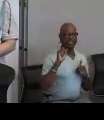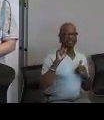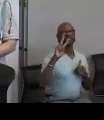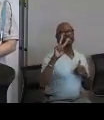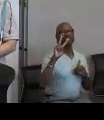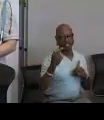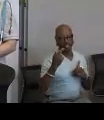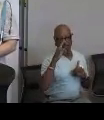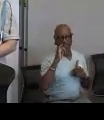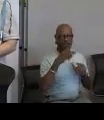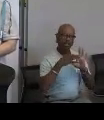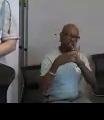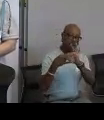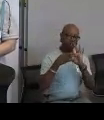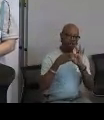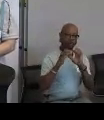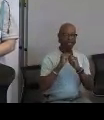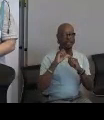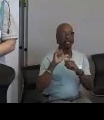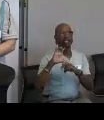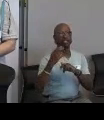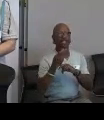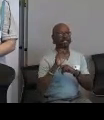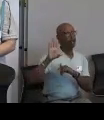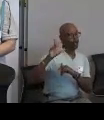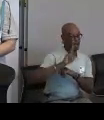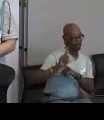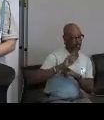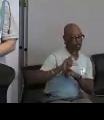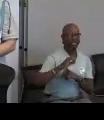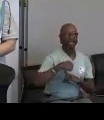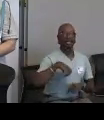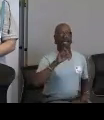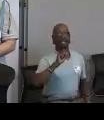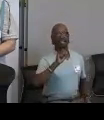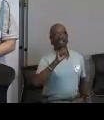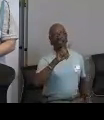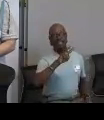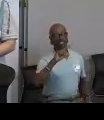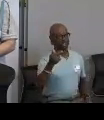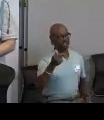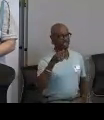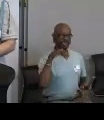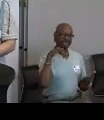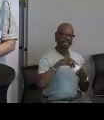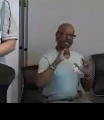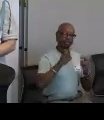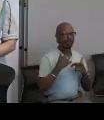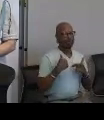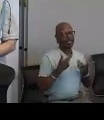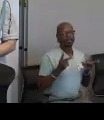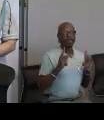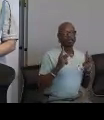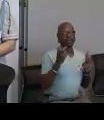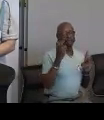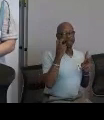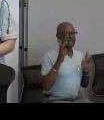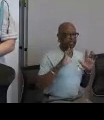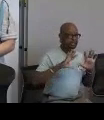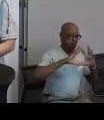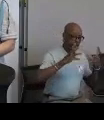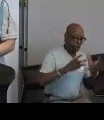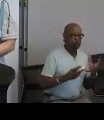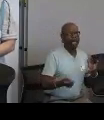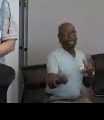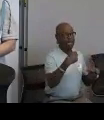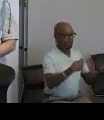of a collaboration with Chancey's library and the SVG study group, where we had blind people worldwide come in and join